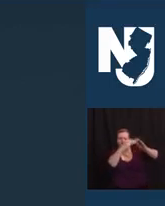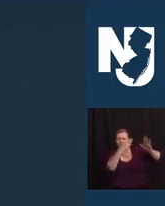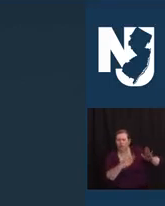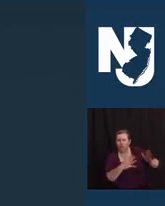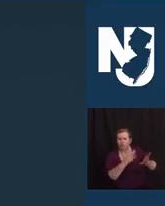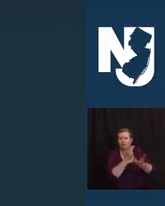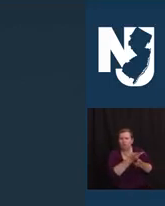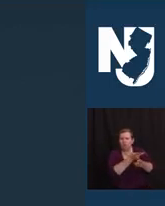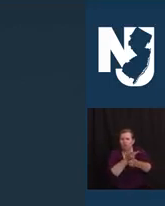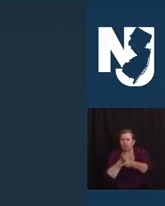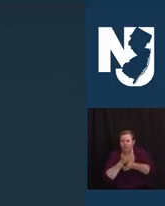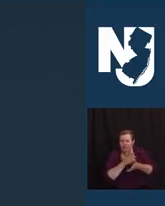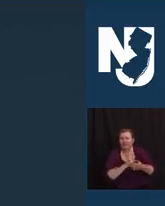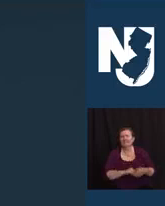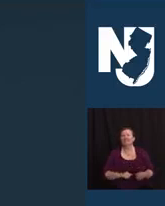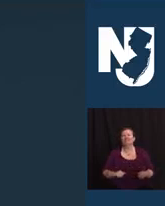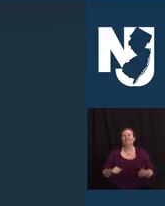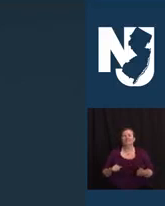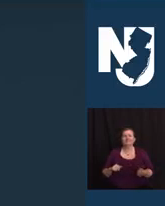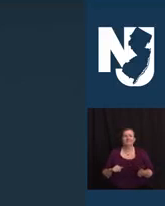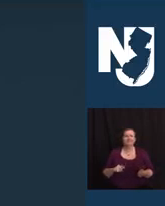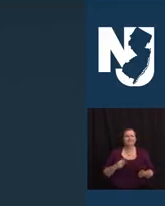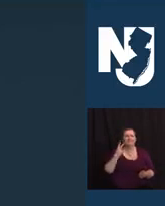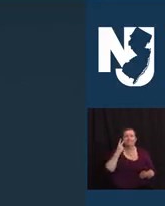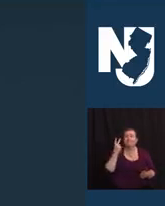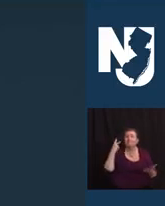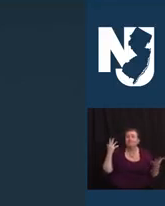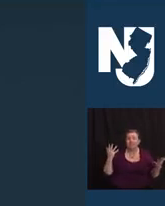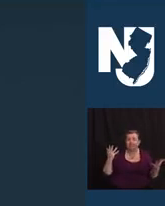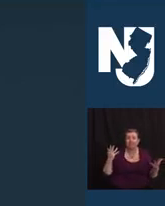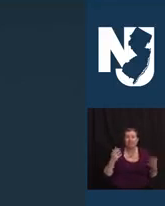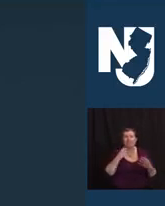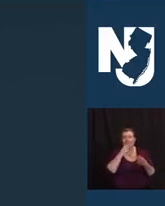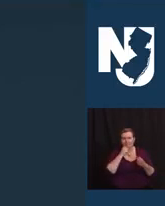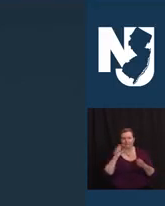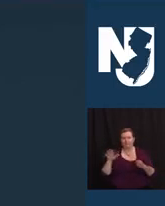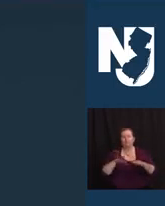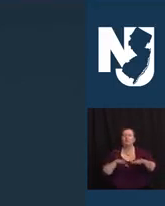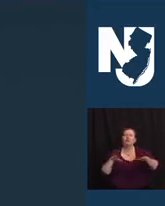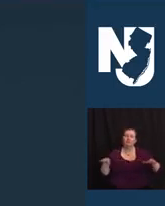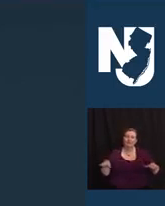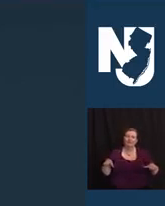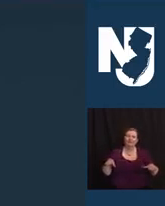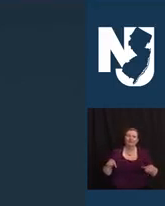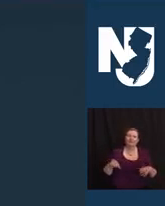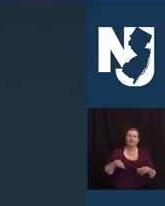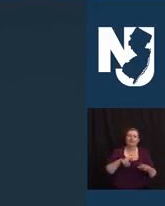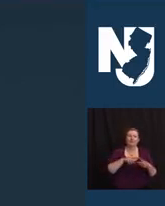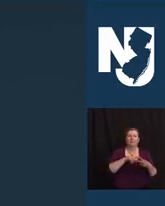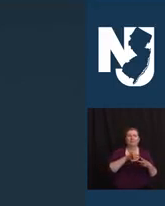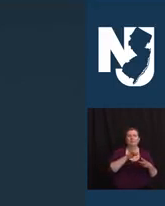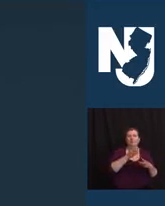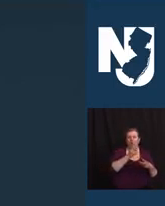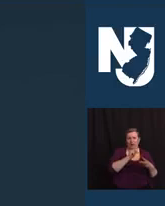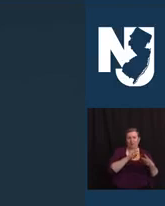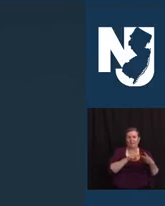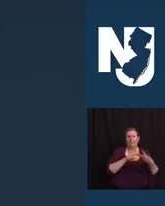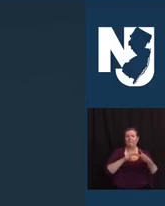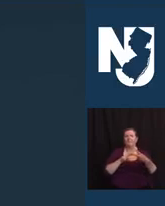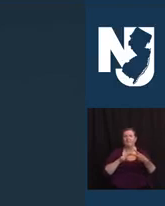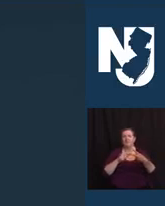Ellie is fondly remembered by her children, Joan, with whom I had the great honor of speaking last week, George, Michael,